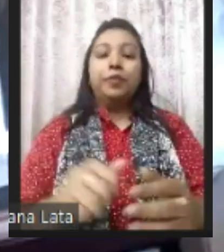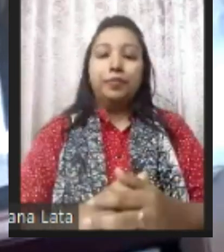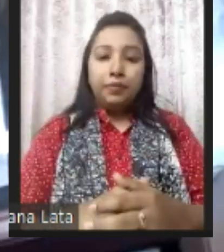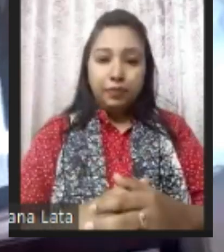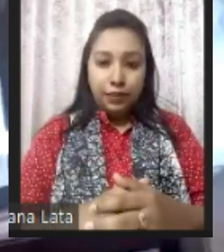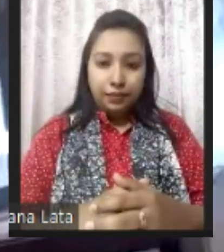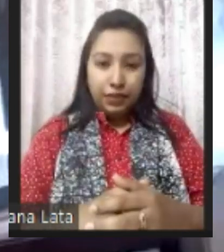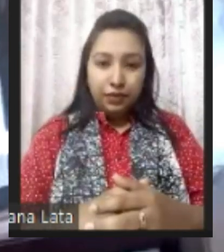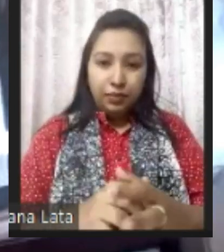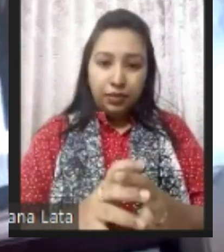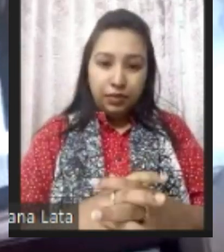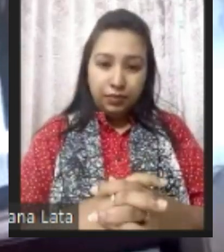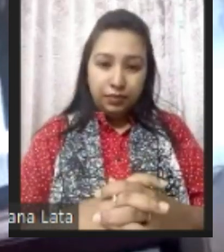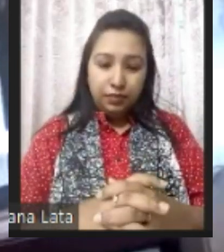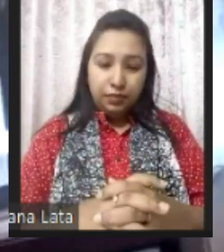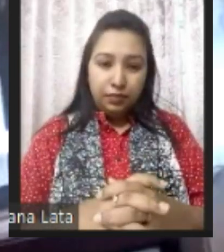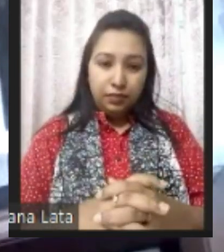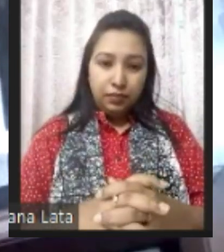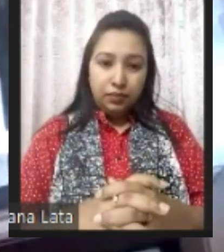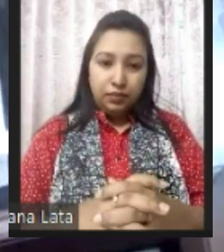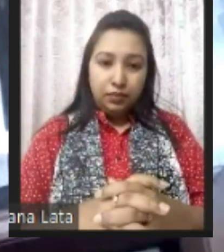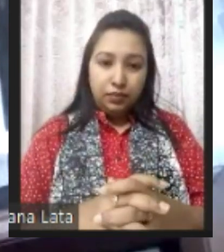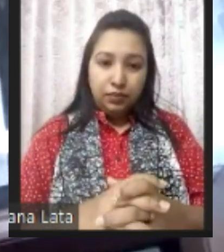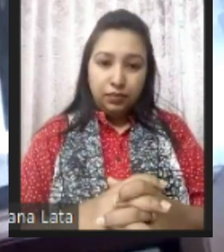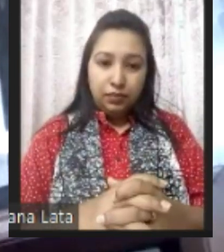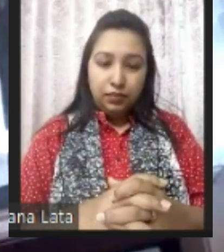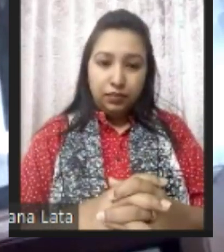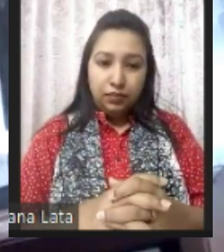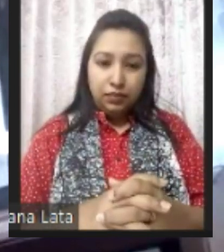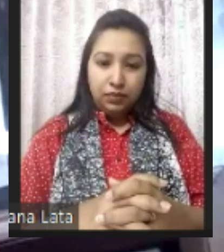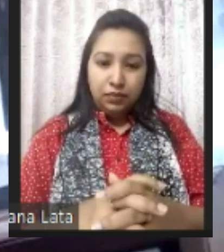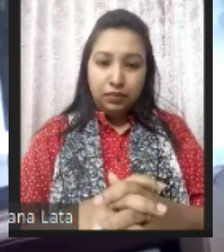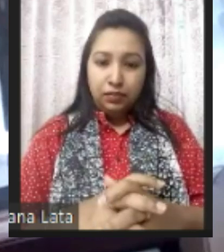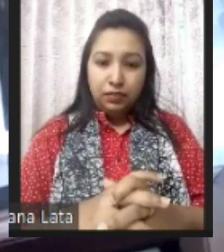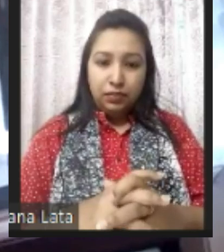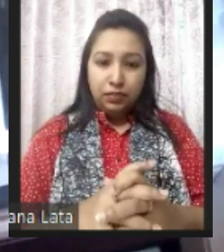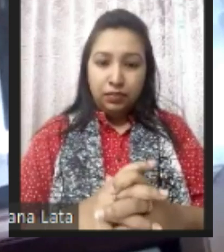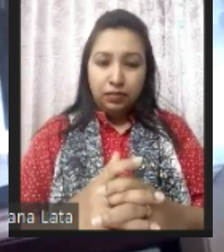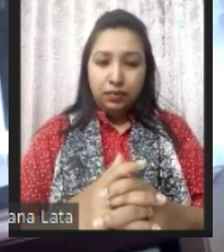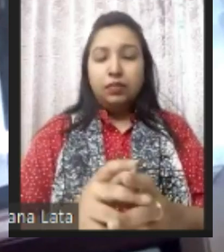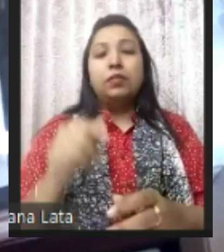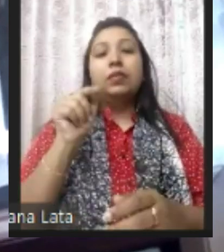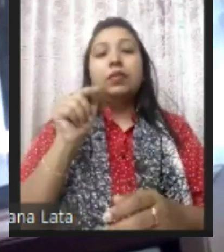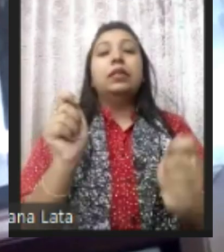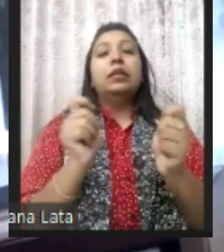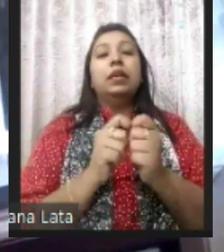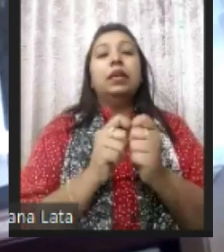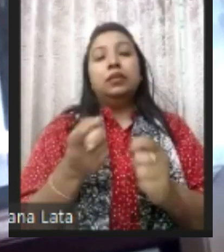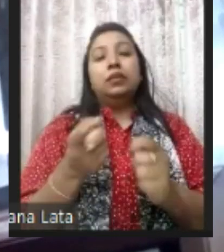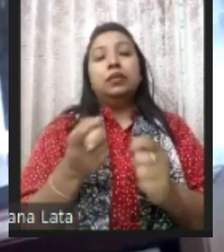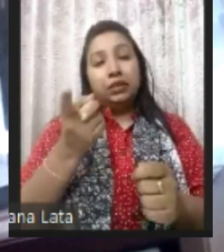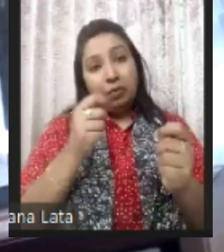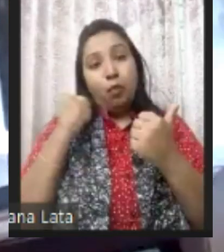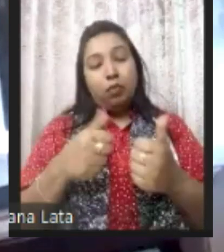especially able with the right empowerment. Digital services can do a lot of help in that regard. So with that note, I would like to again thank Mr. Bhaskar, Mr.